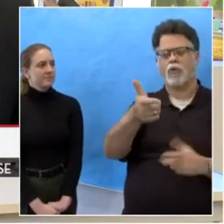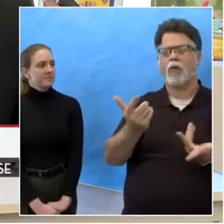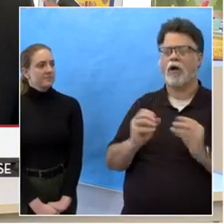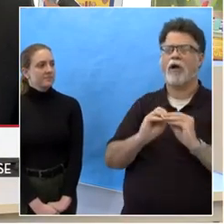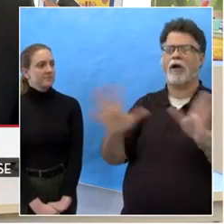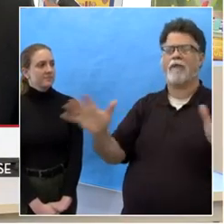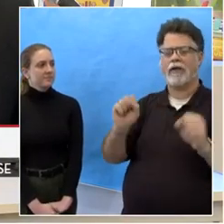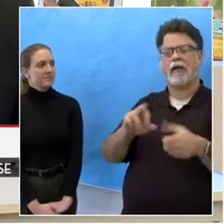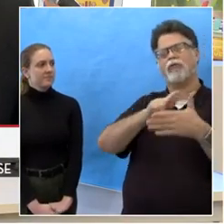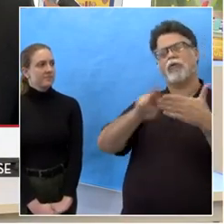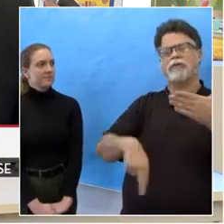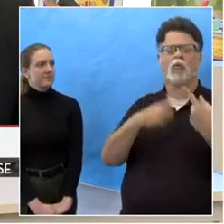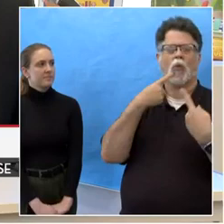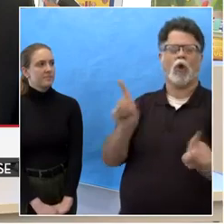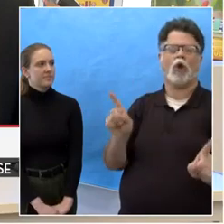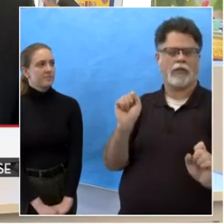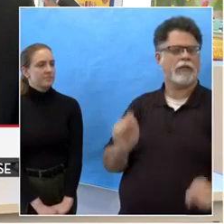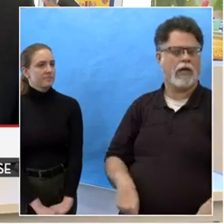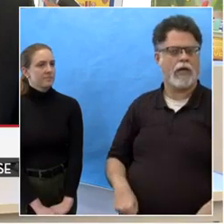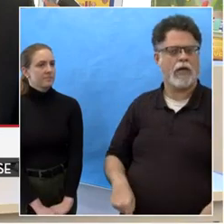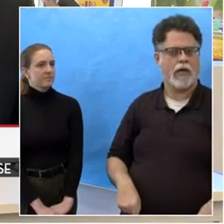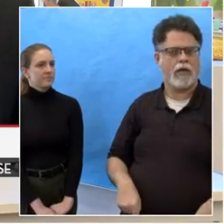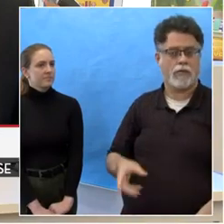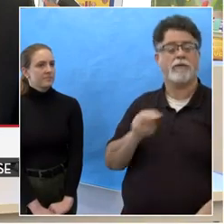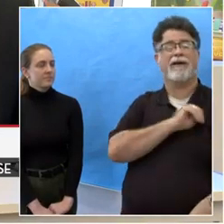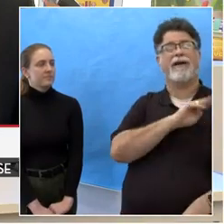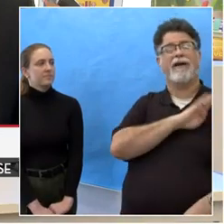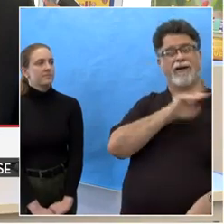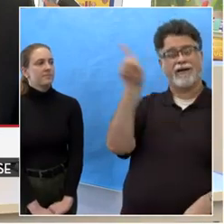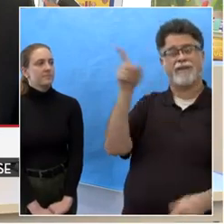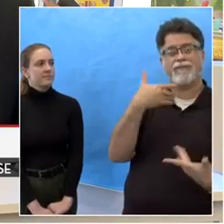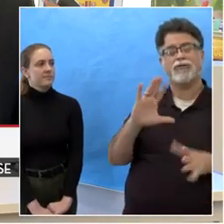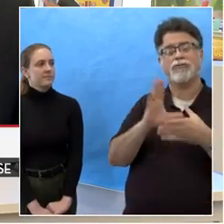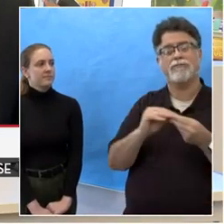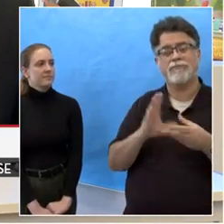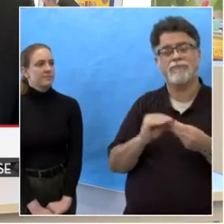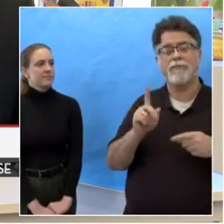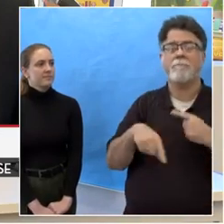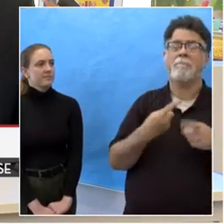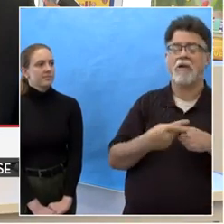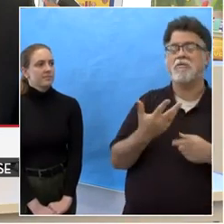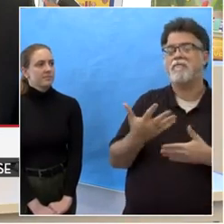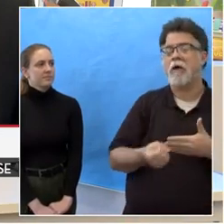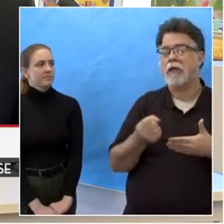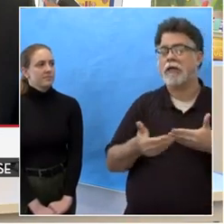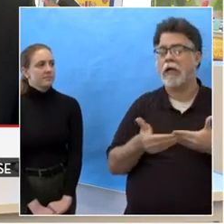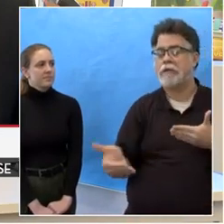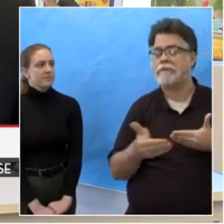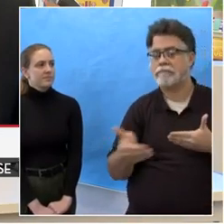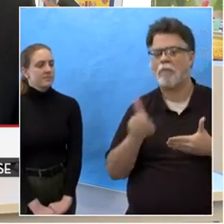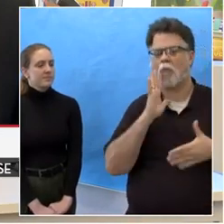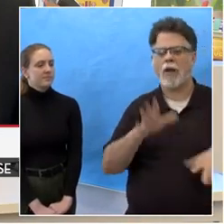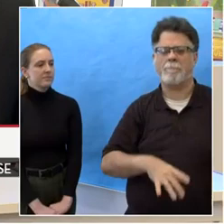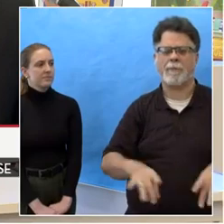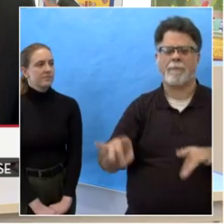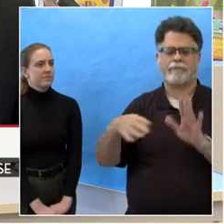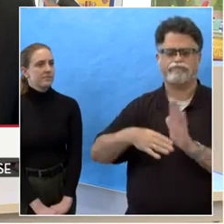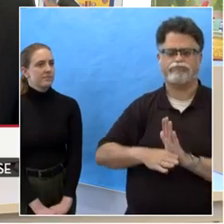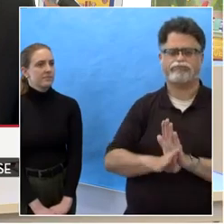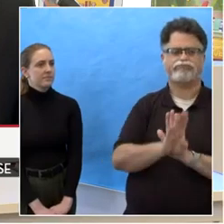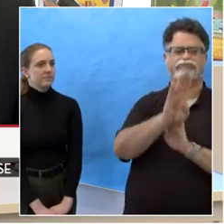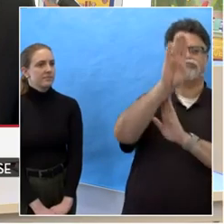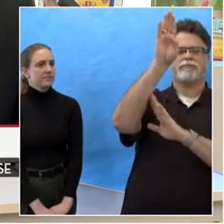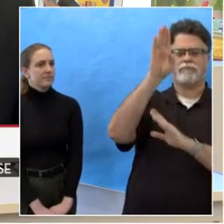as the Deputy Mayor said, we will learn things over the next 5 years about what it takes to really lean in and accomplish this